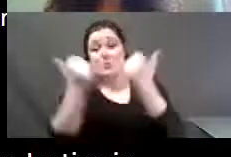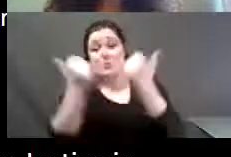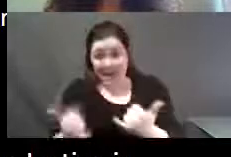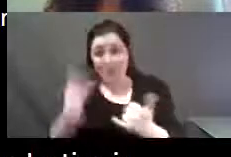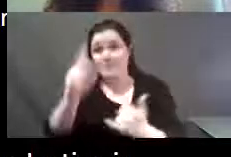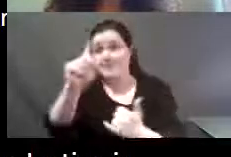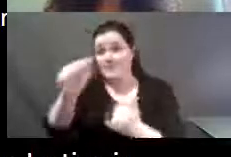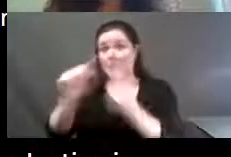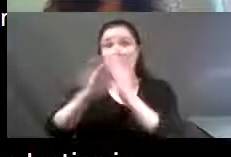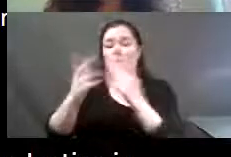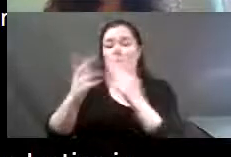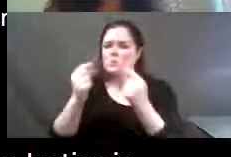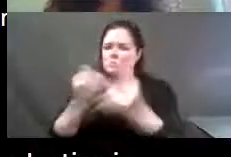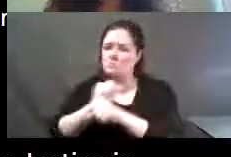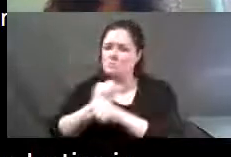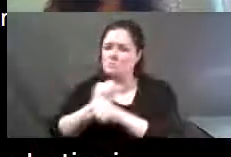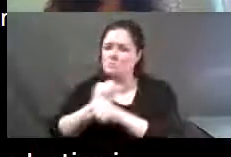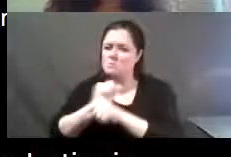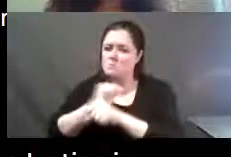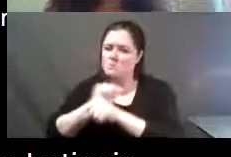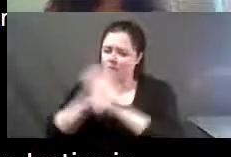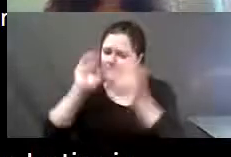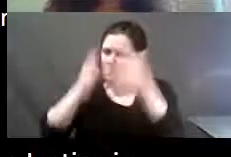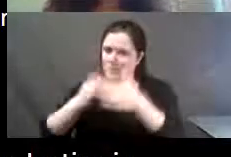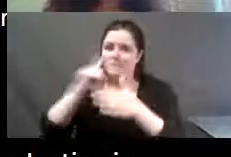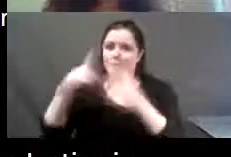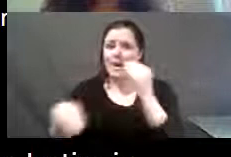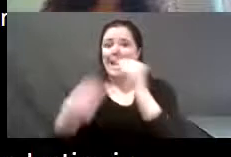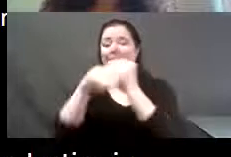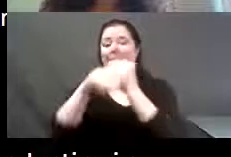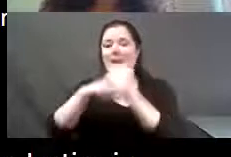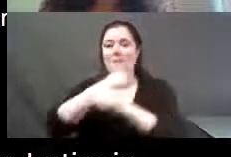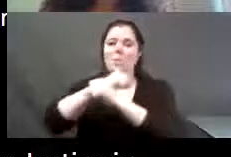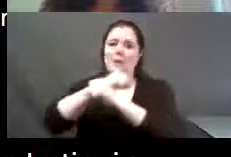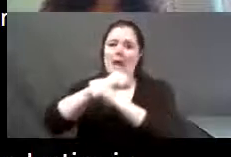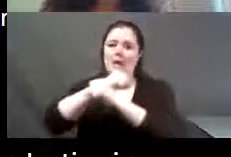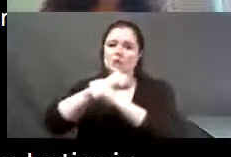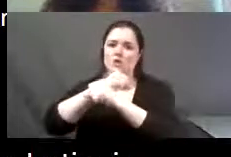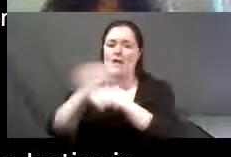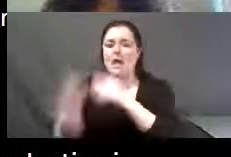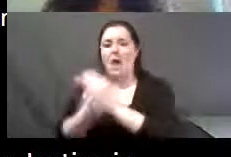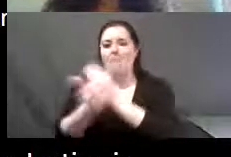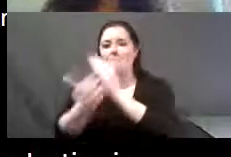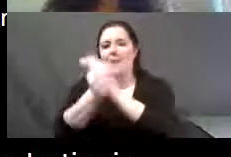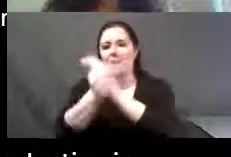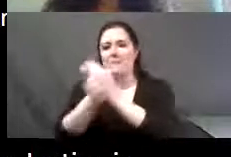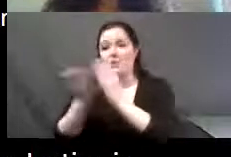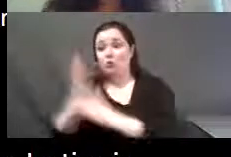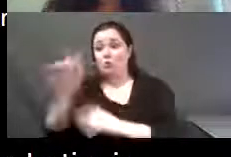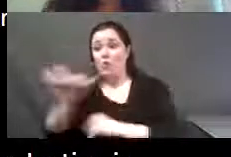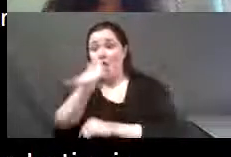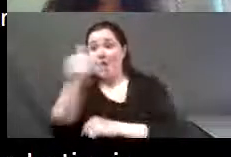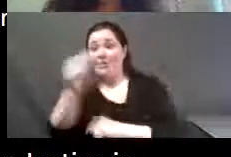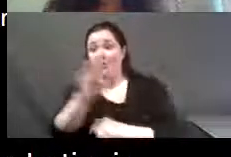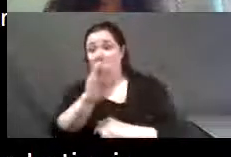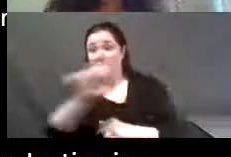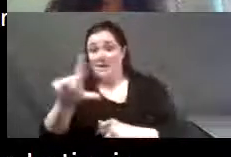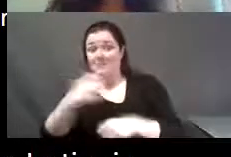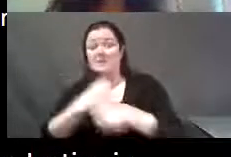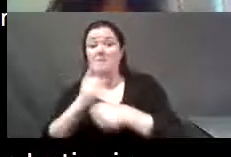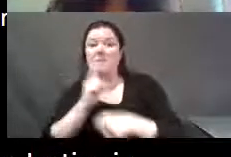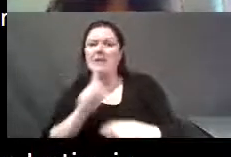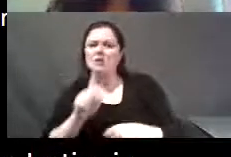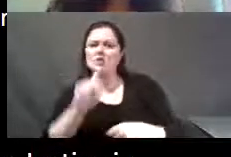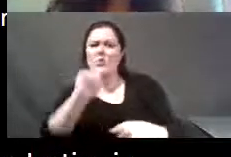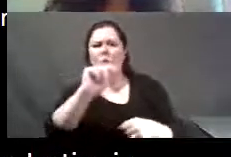are working very hard to add protections and amendments via other bills so that tenants can get some of their